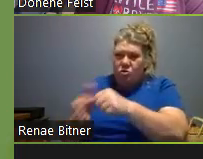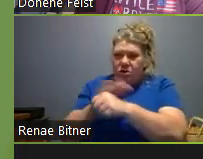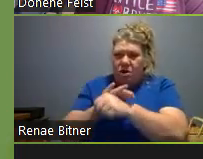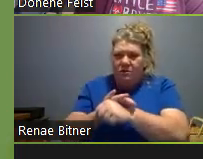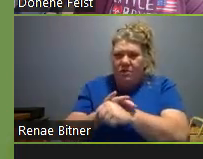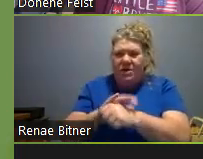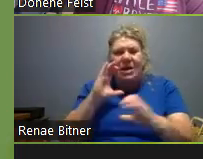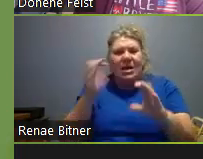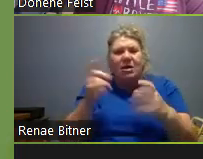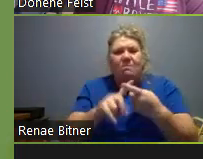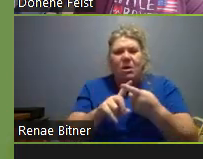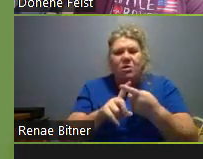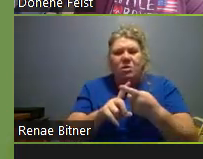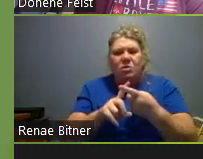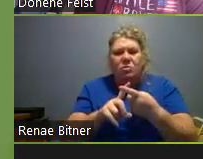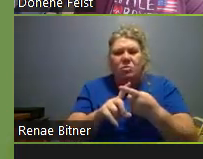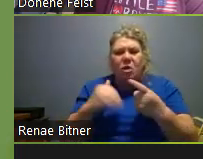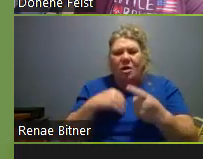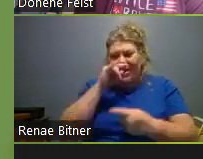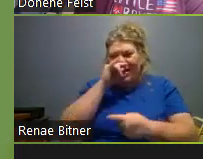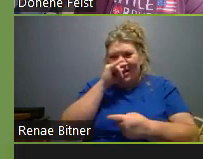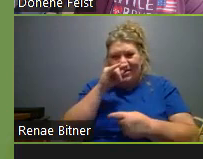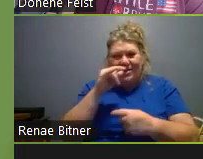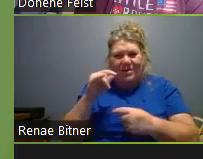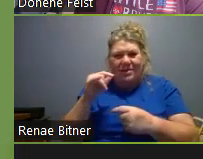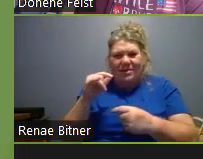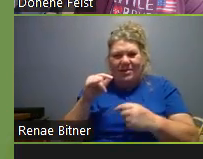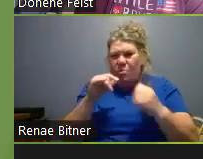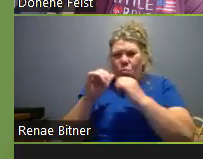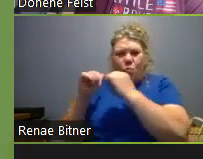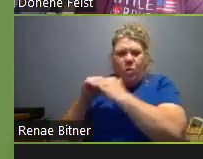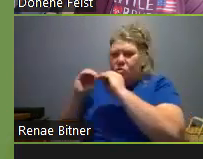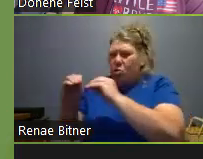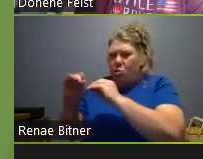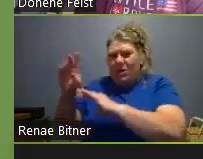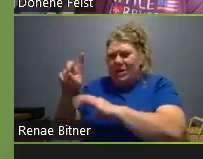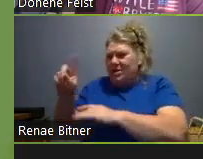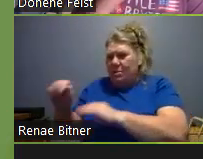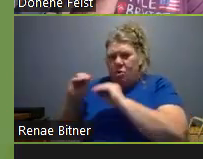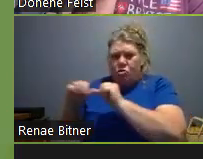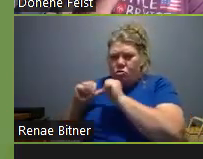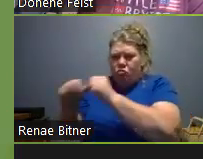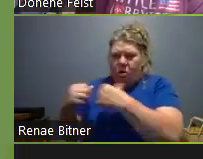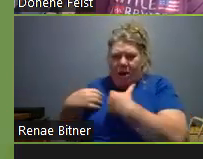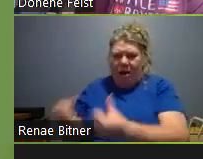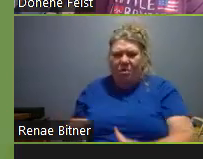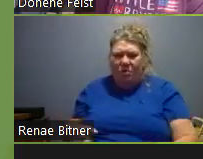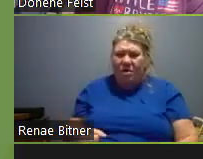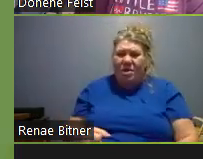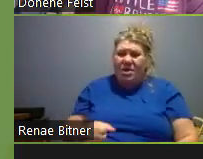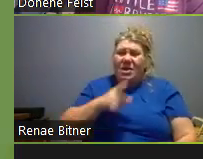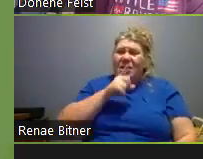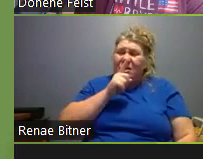compared to our kiddos that don't have a disability or chronic health illness. So I think that's really kind